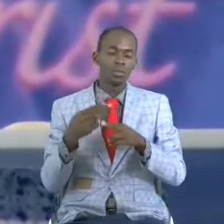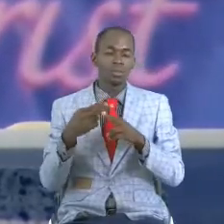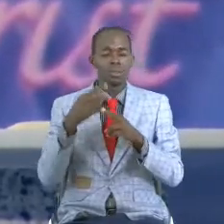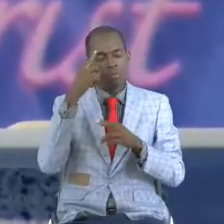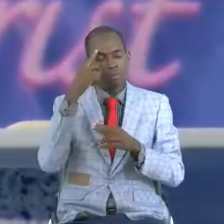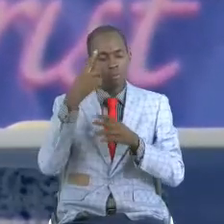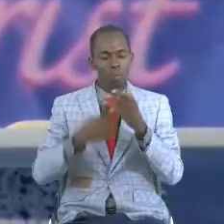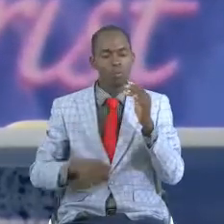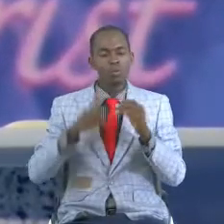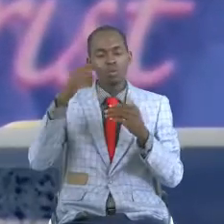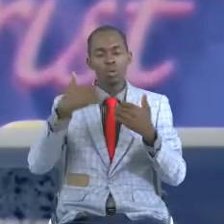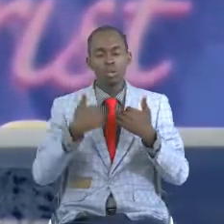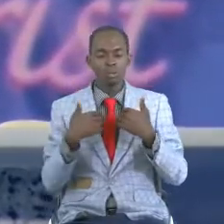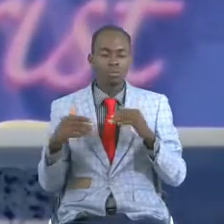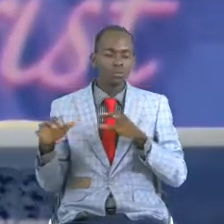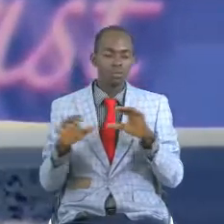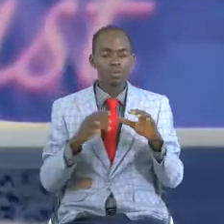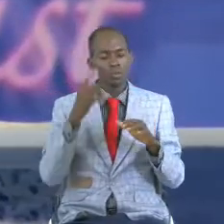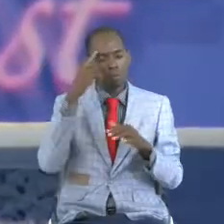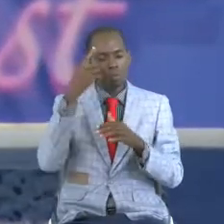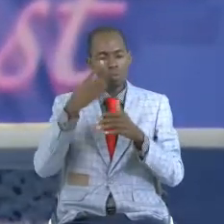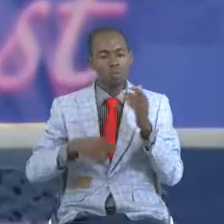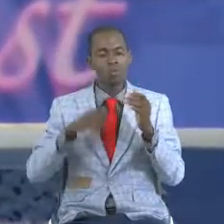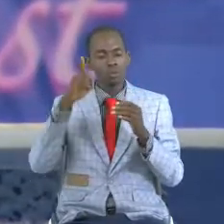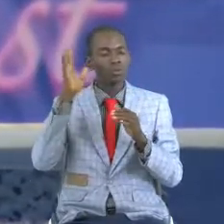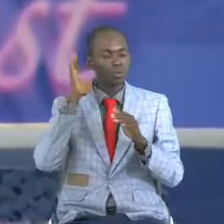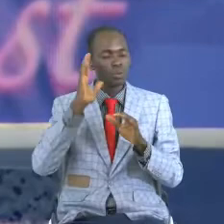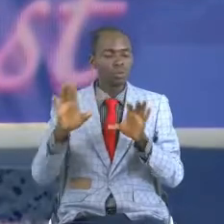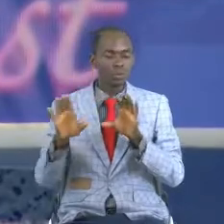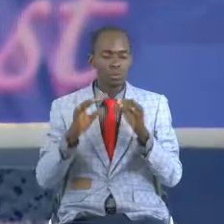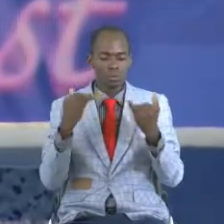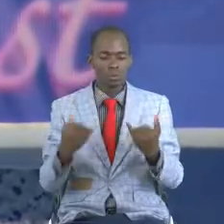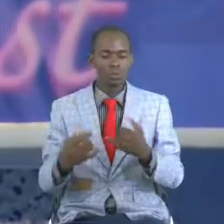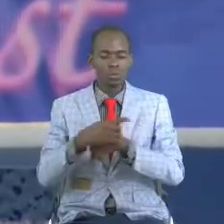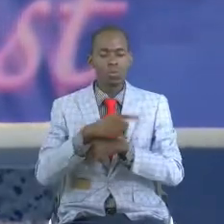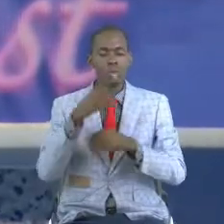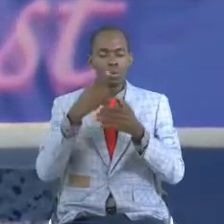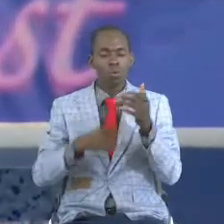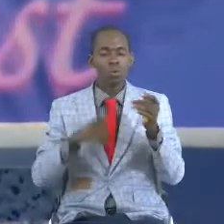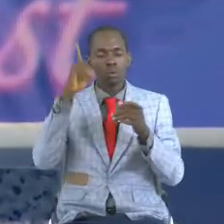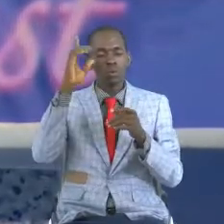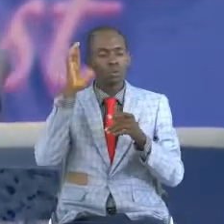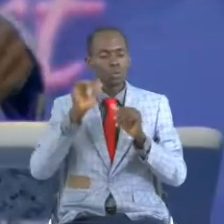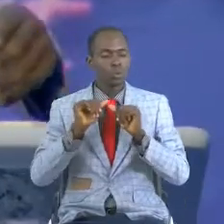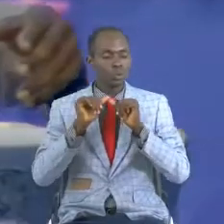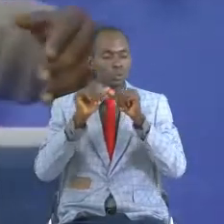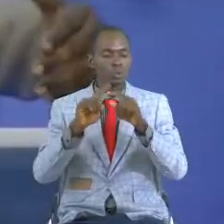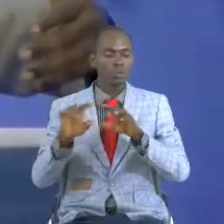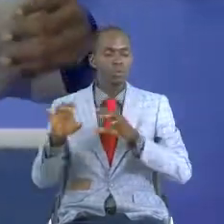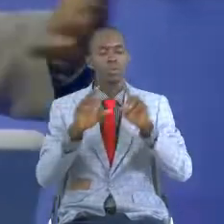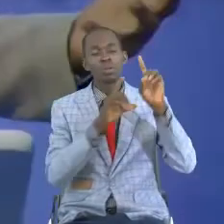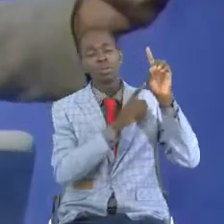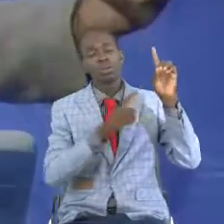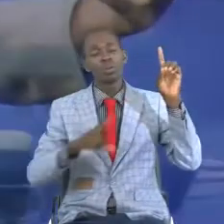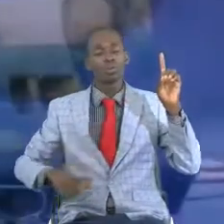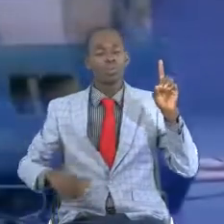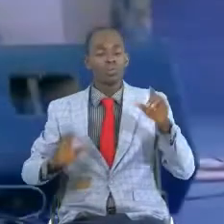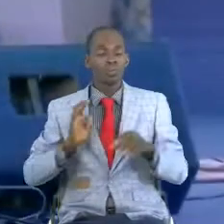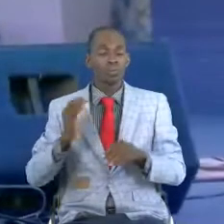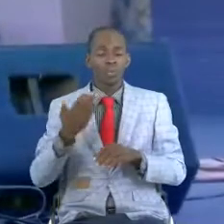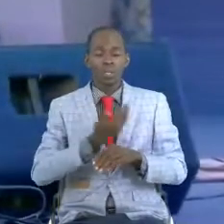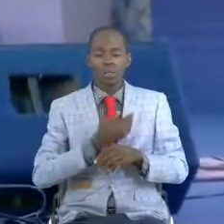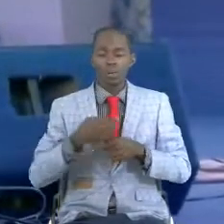done, for what you are going to do today, what you will continue to do. Lord, our hearts